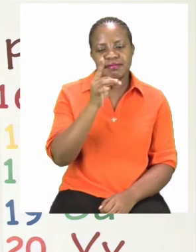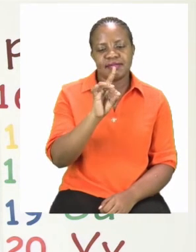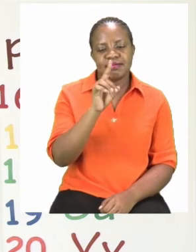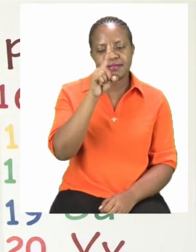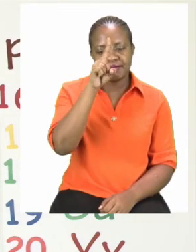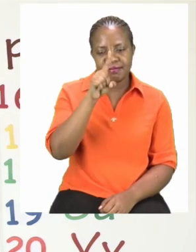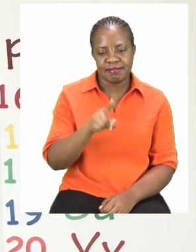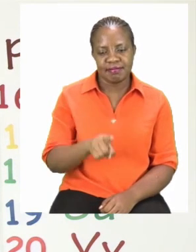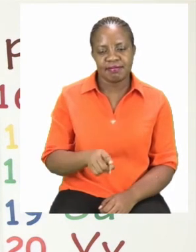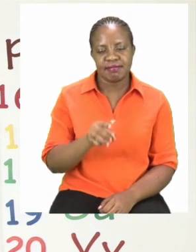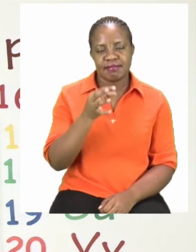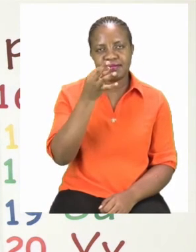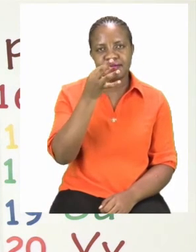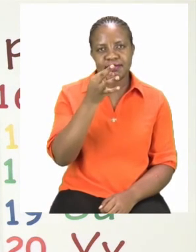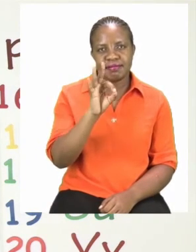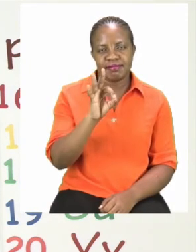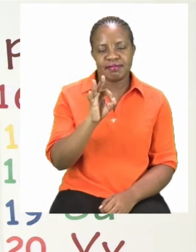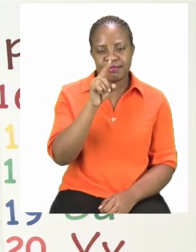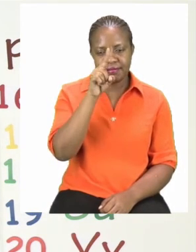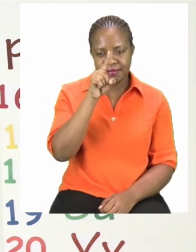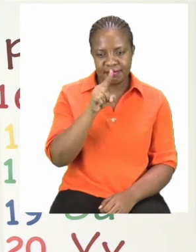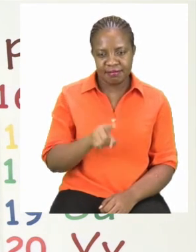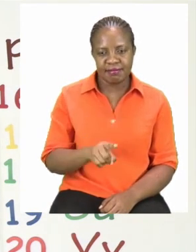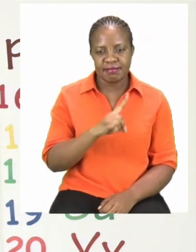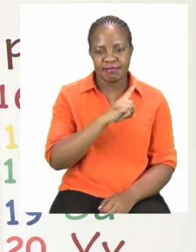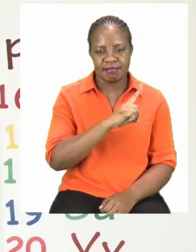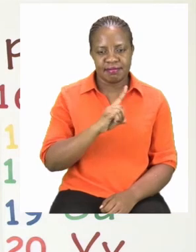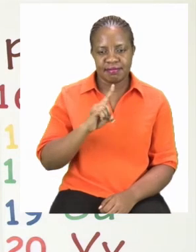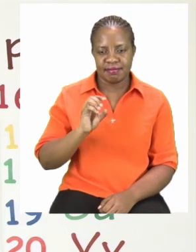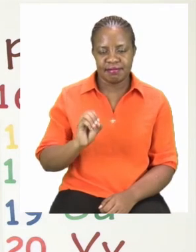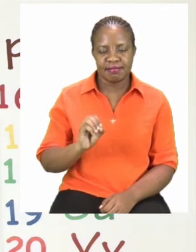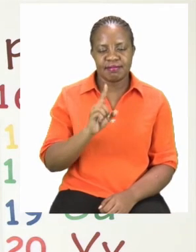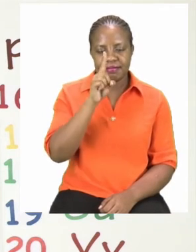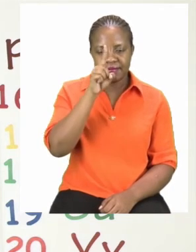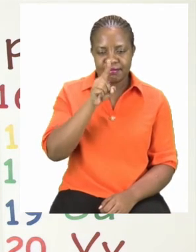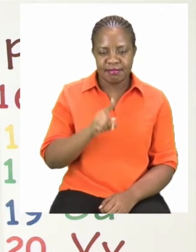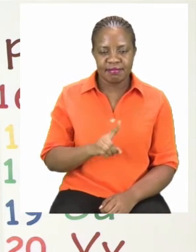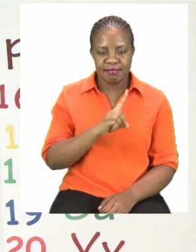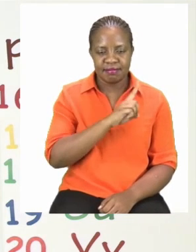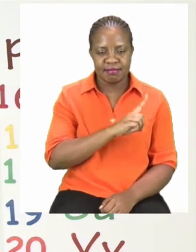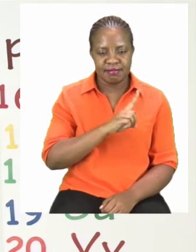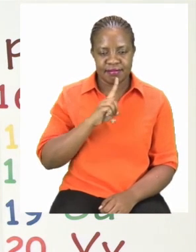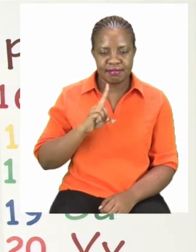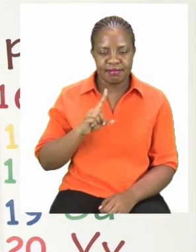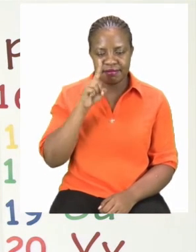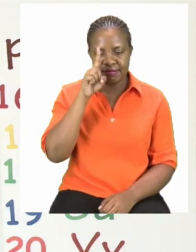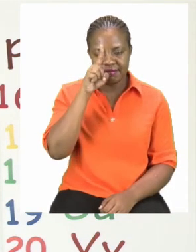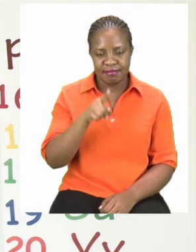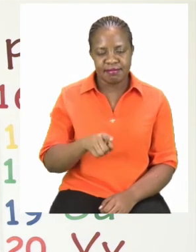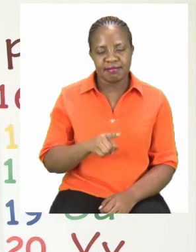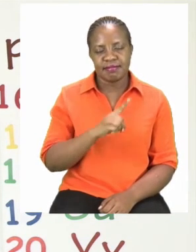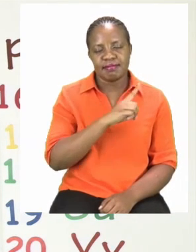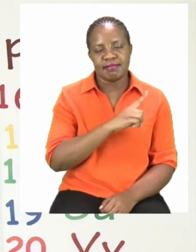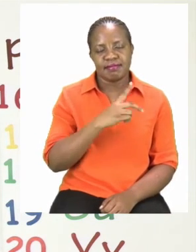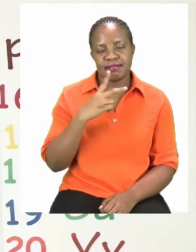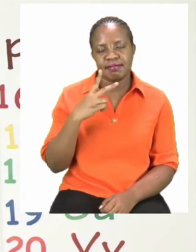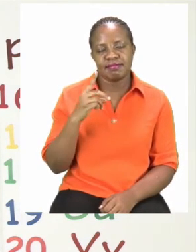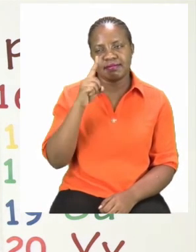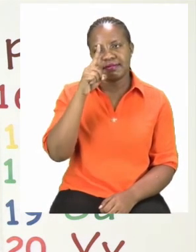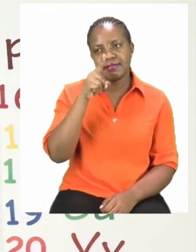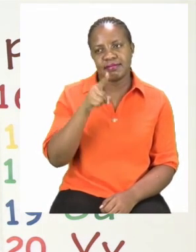9, 10, 11, 12,